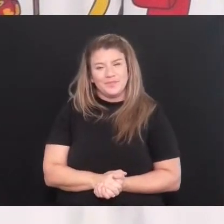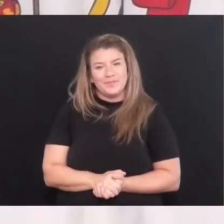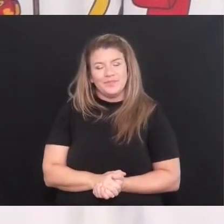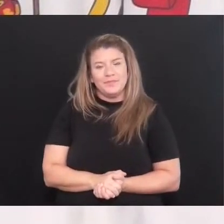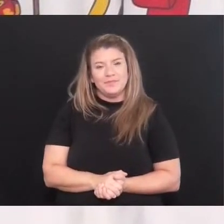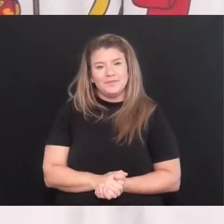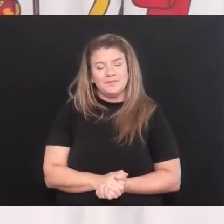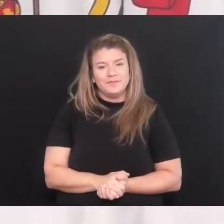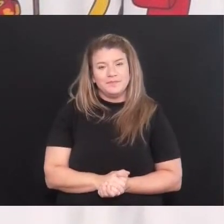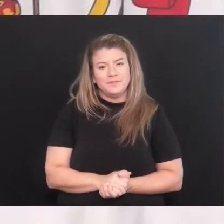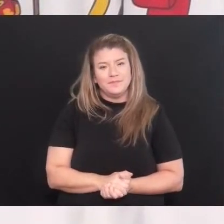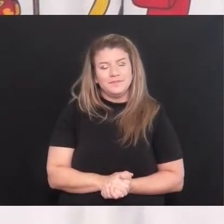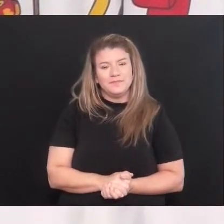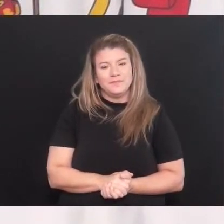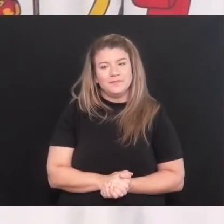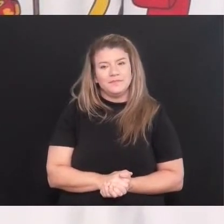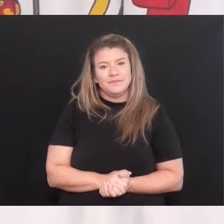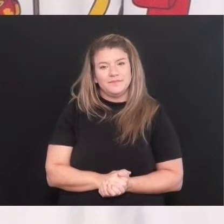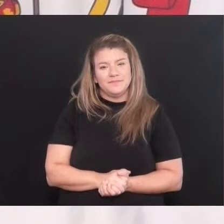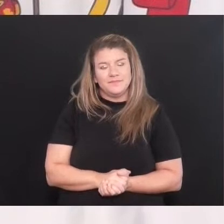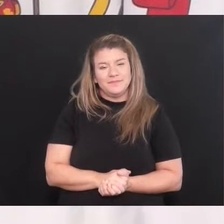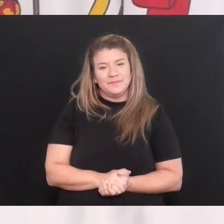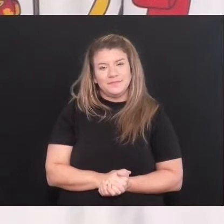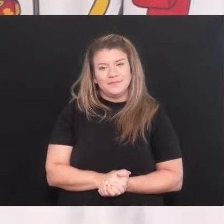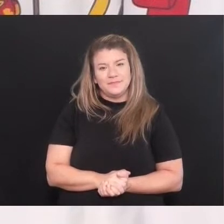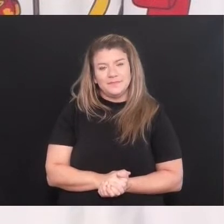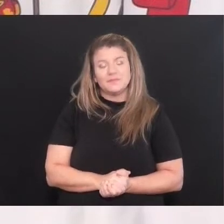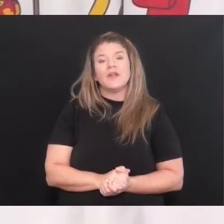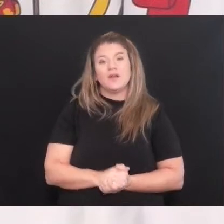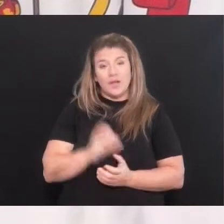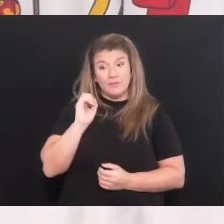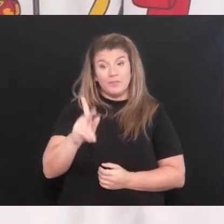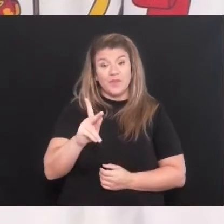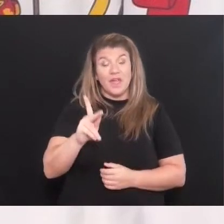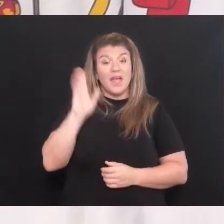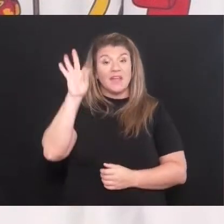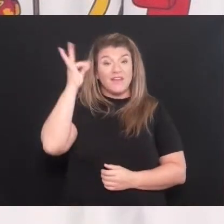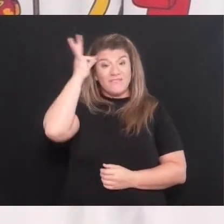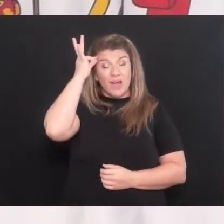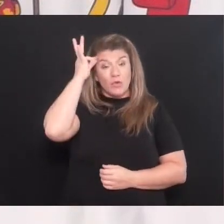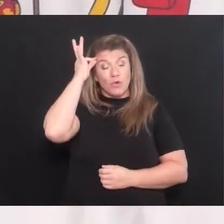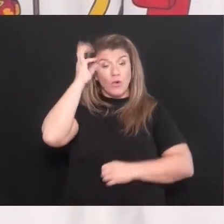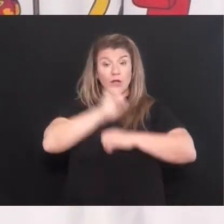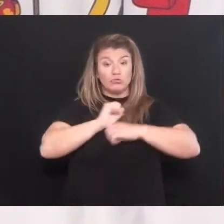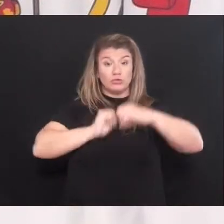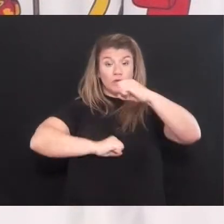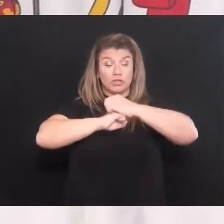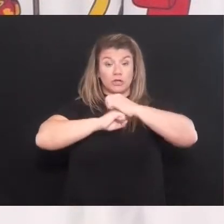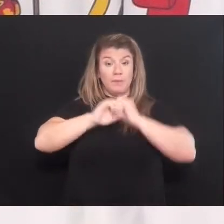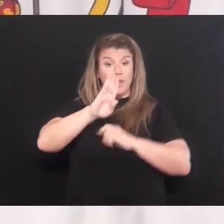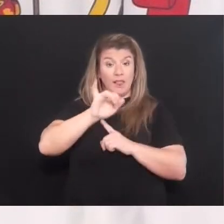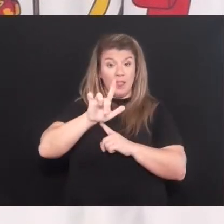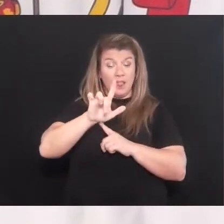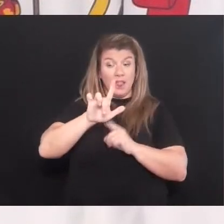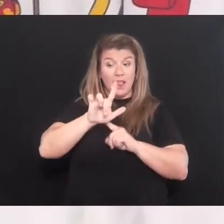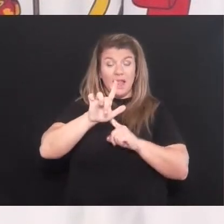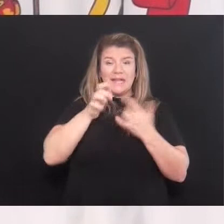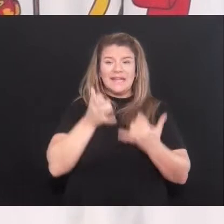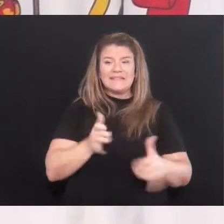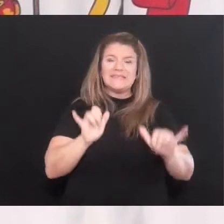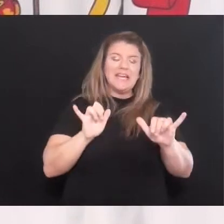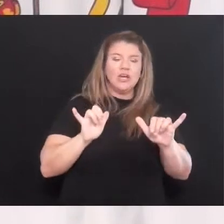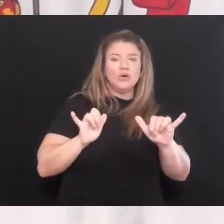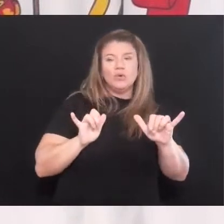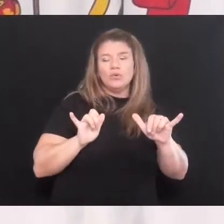Clay, or to the town of Clay, rather. Okay, the federal infrastructure bill is still kind